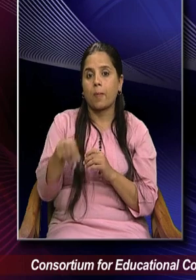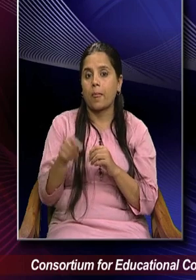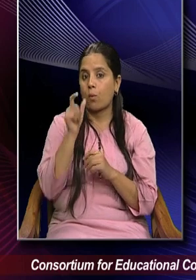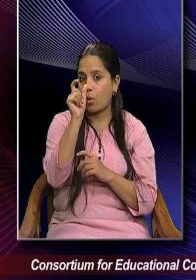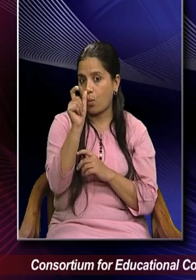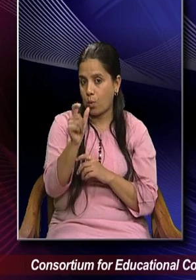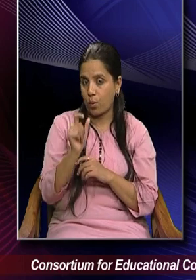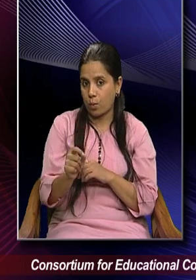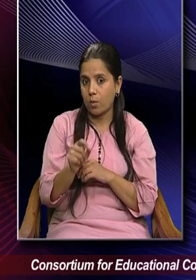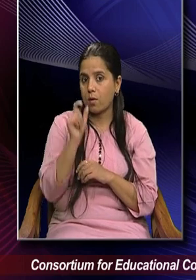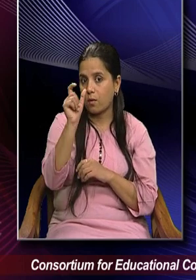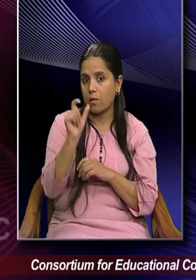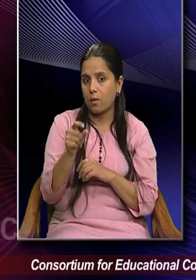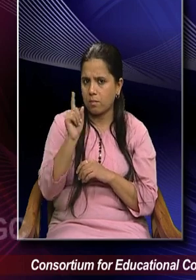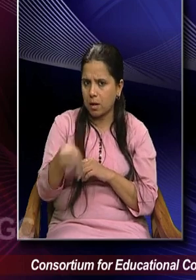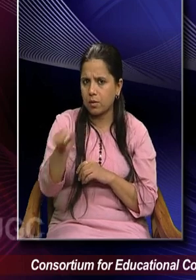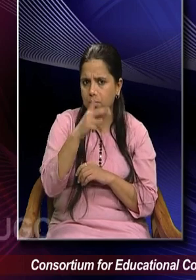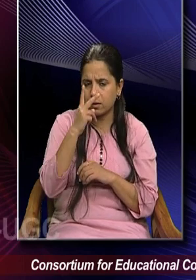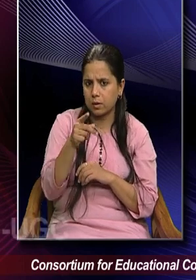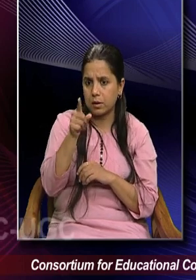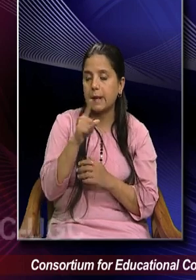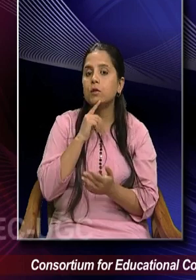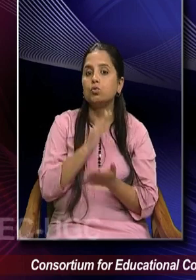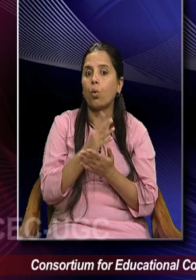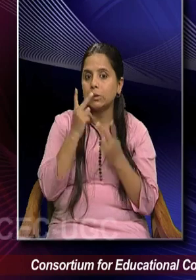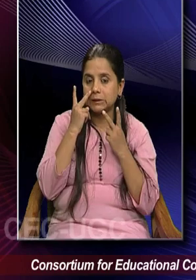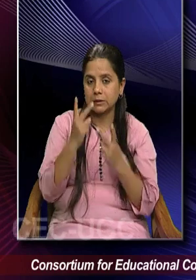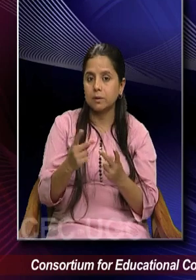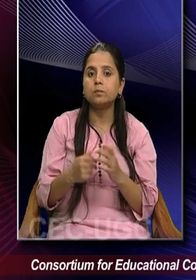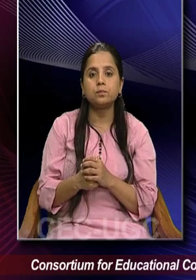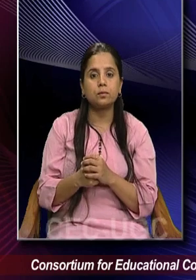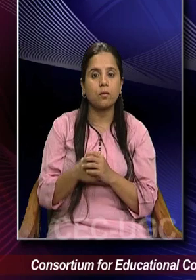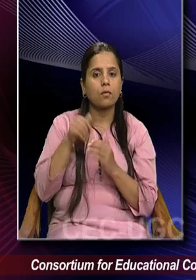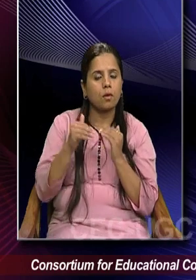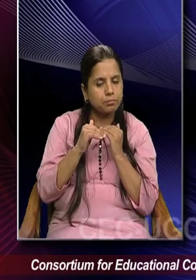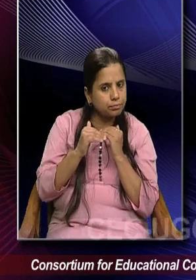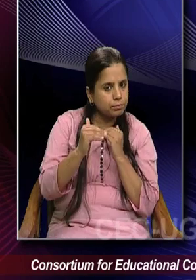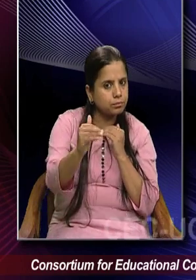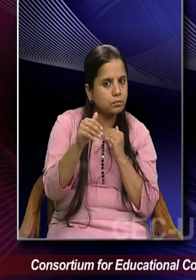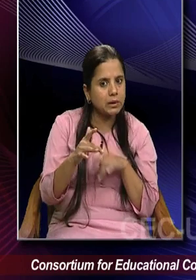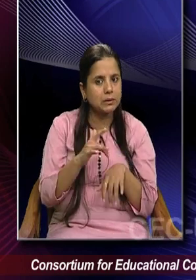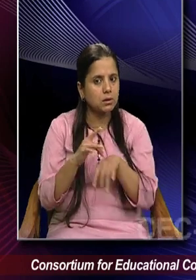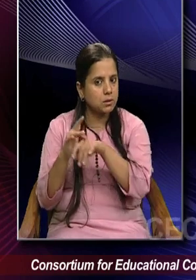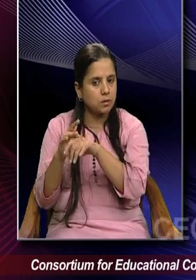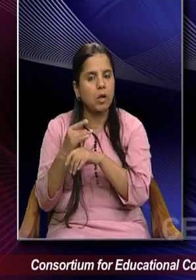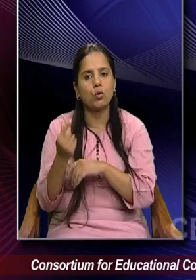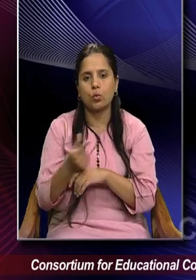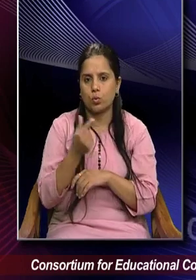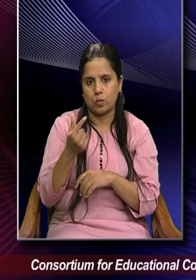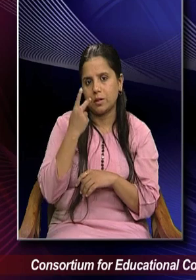Terminology. Create a glossary of terms and ensure consistent, sensitive